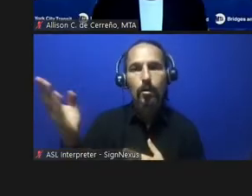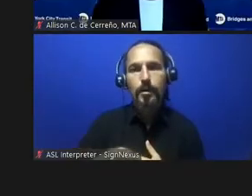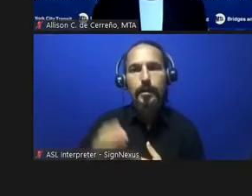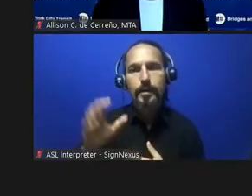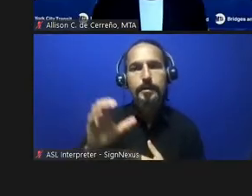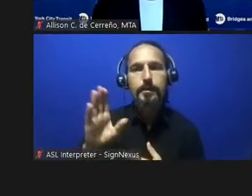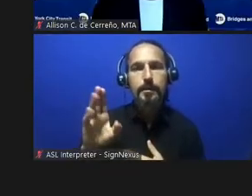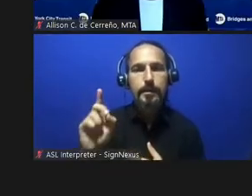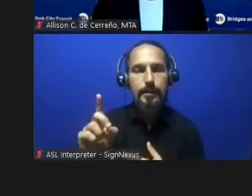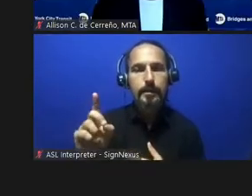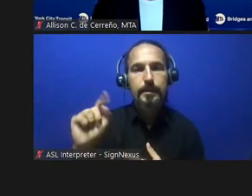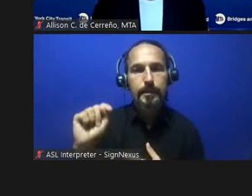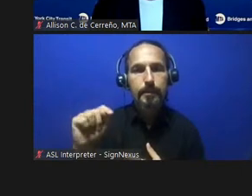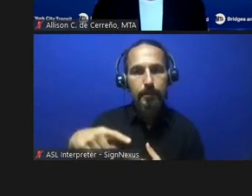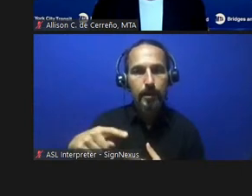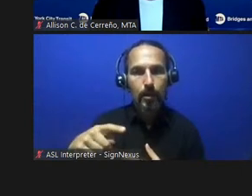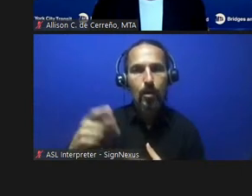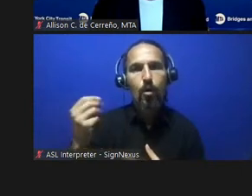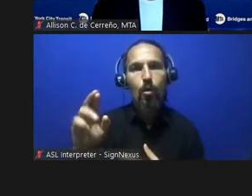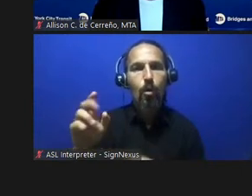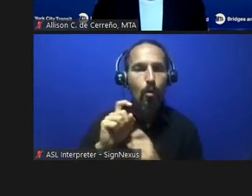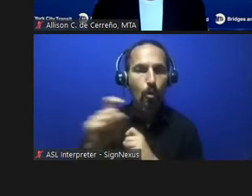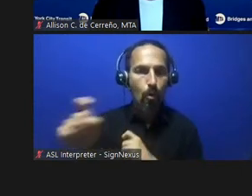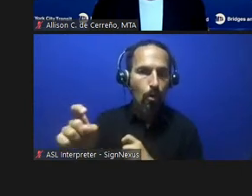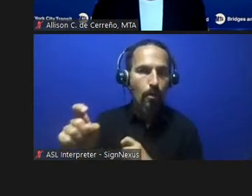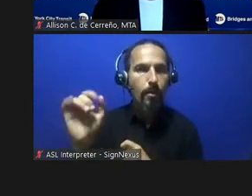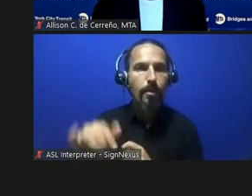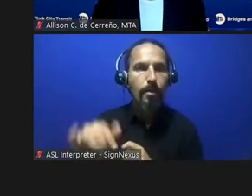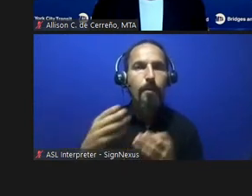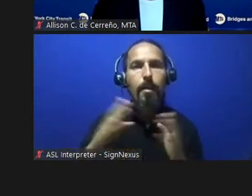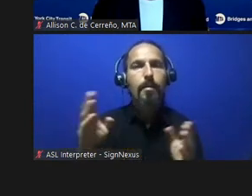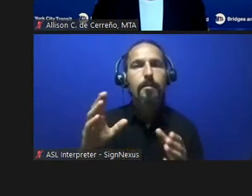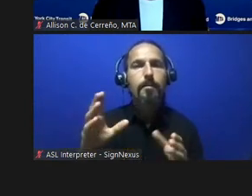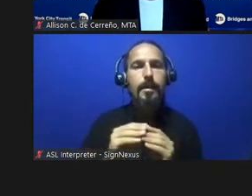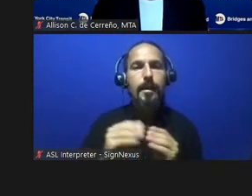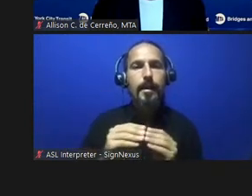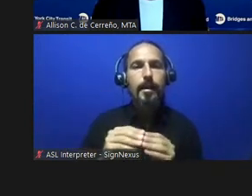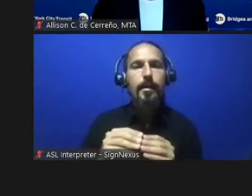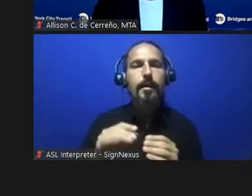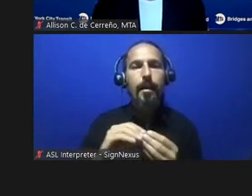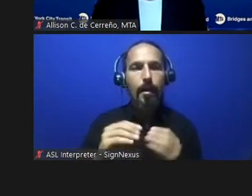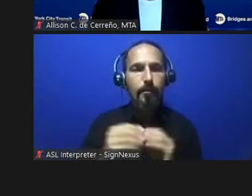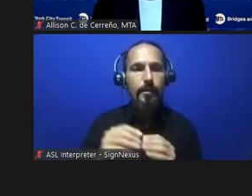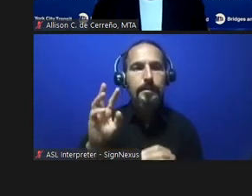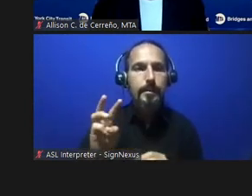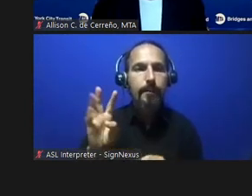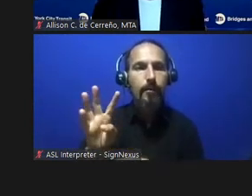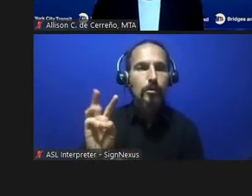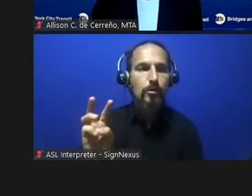cbdtp or call the public meeting hotline at 646-252-6777